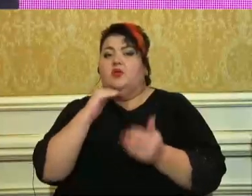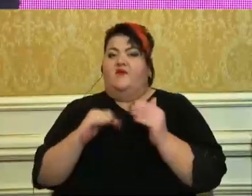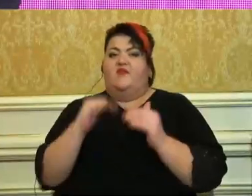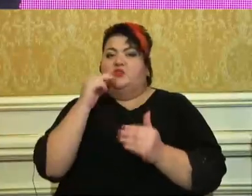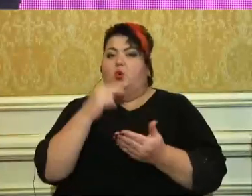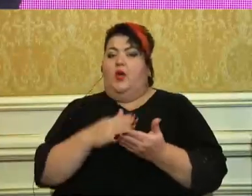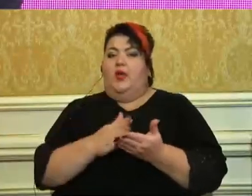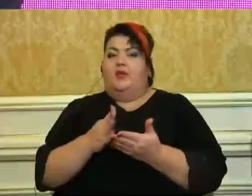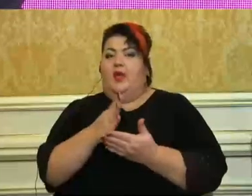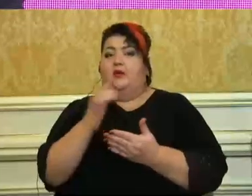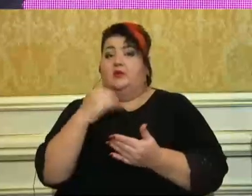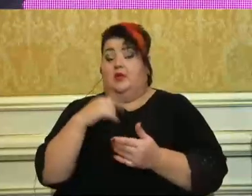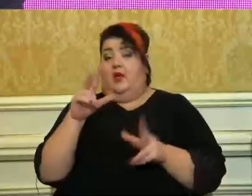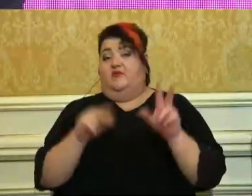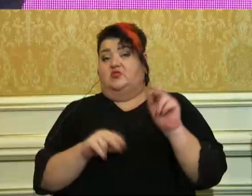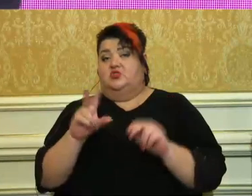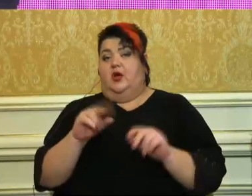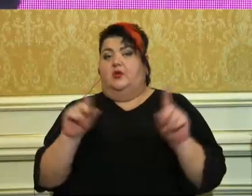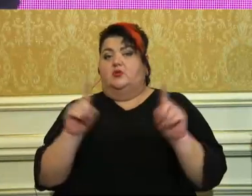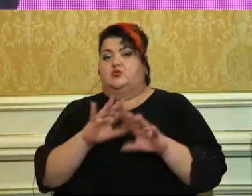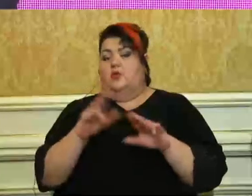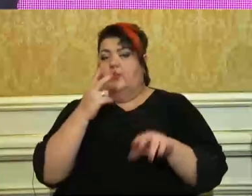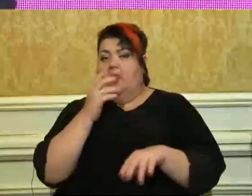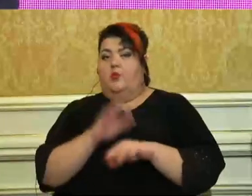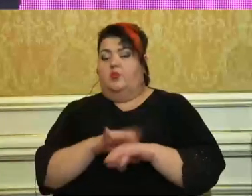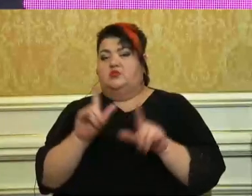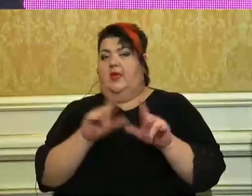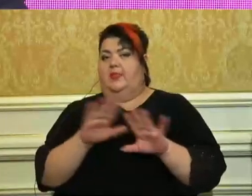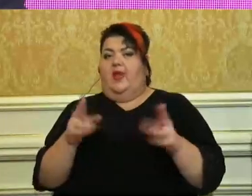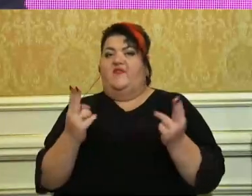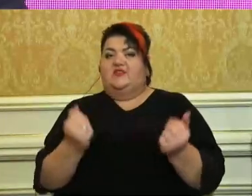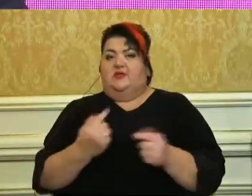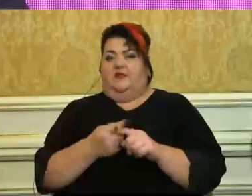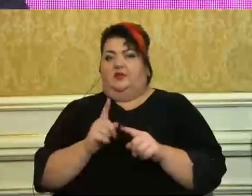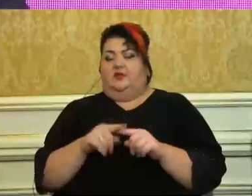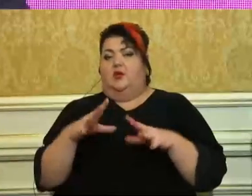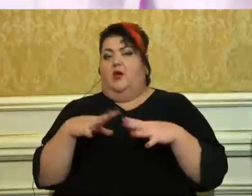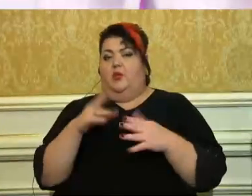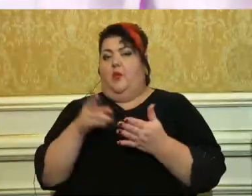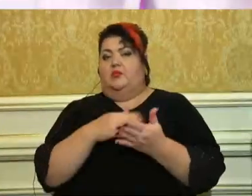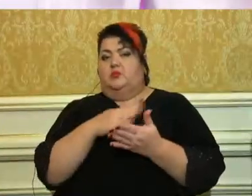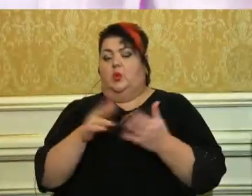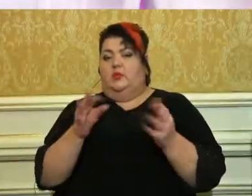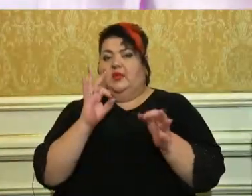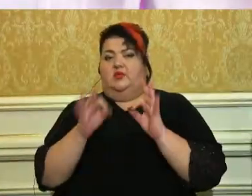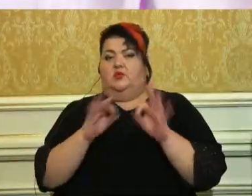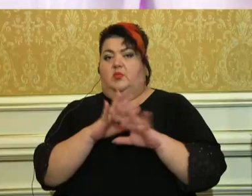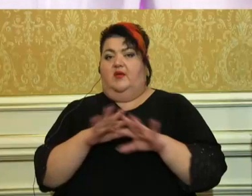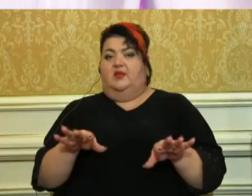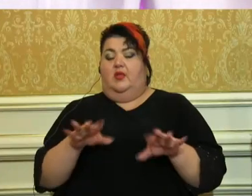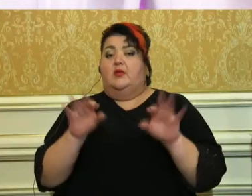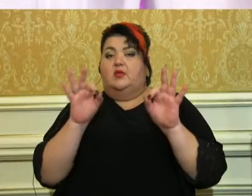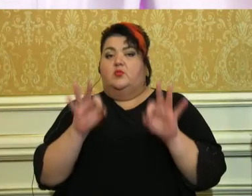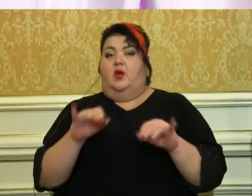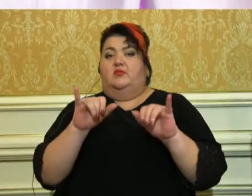and high quality assurance. And I think that not to notice or not to identify this would be very